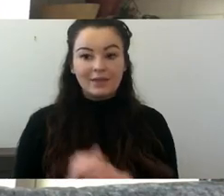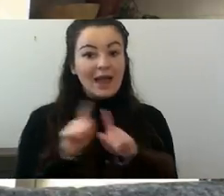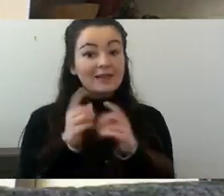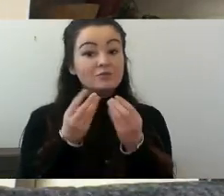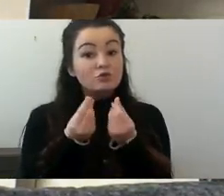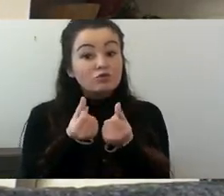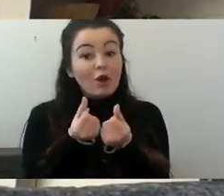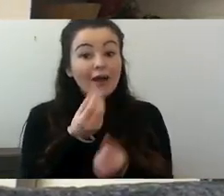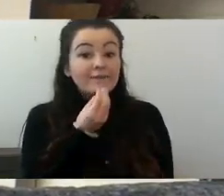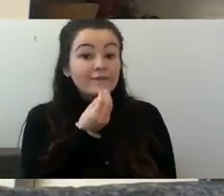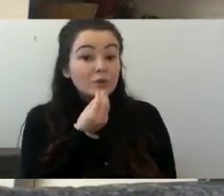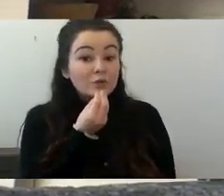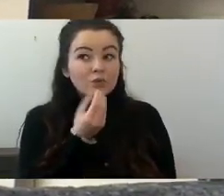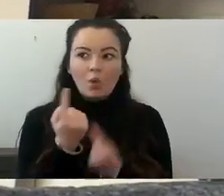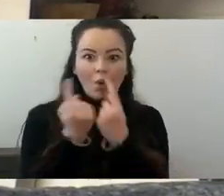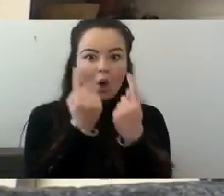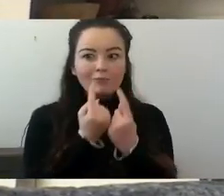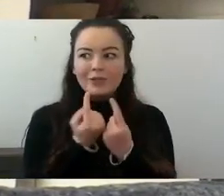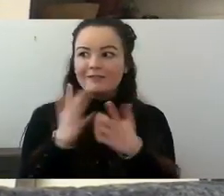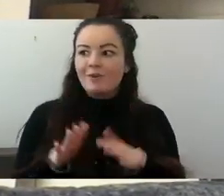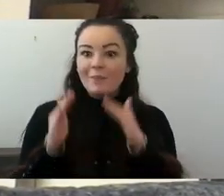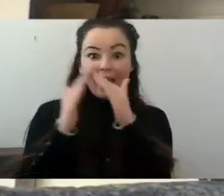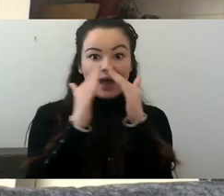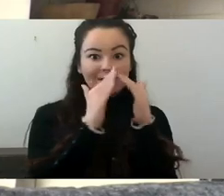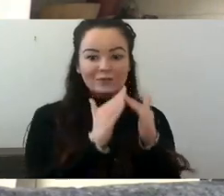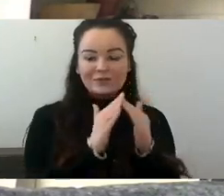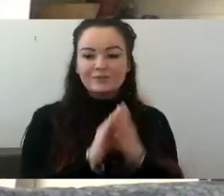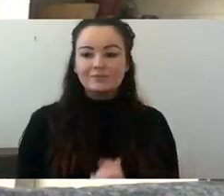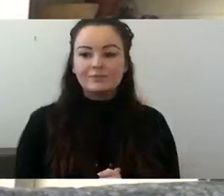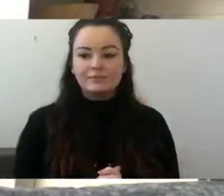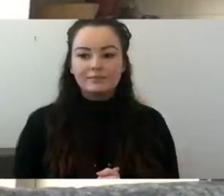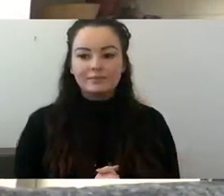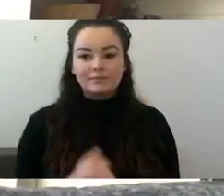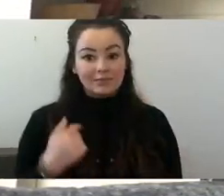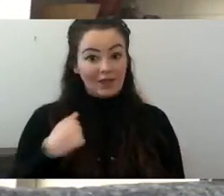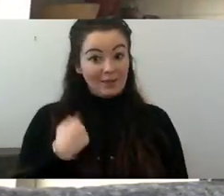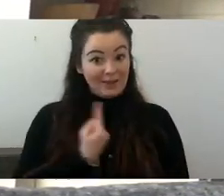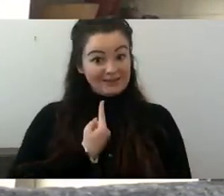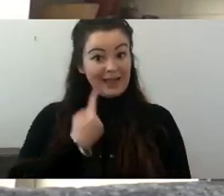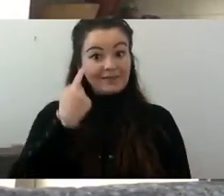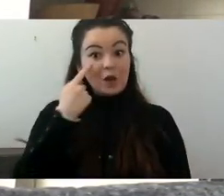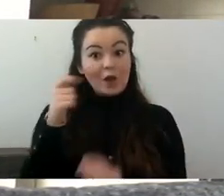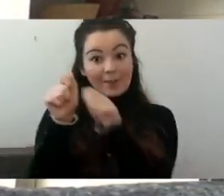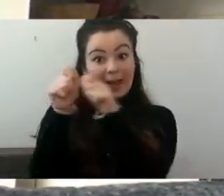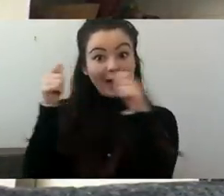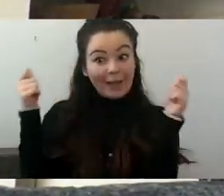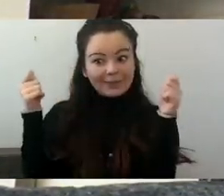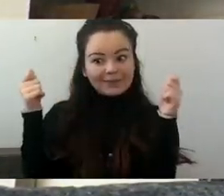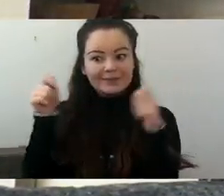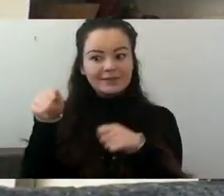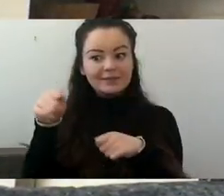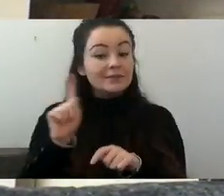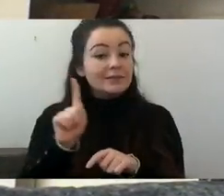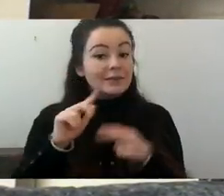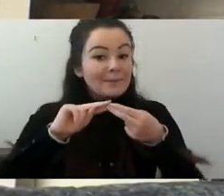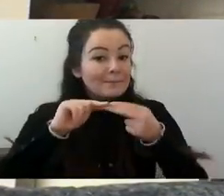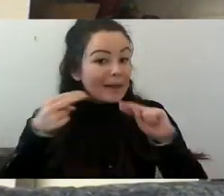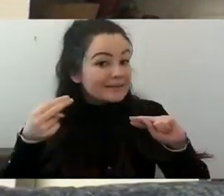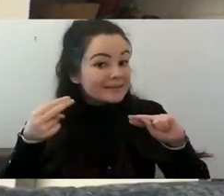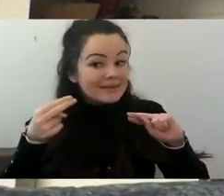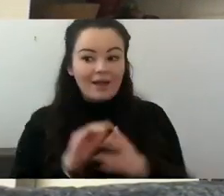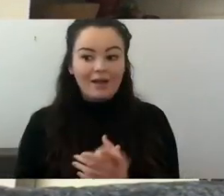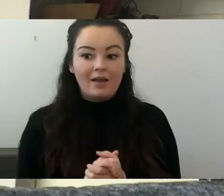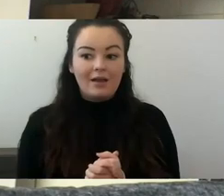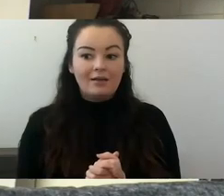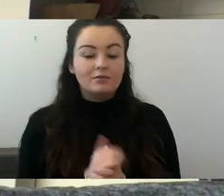and some dried food or objects from around the house. Now I've had a look in my cupboards and this is what I've got. So I've got some